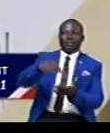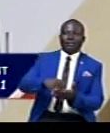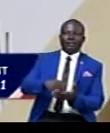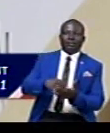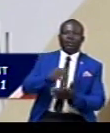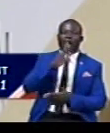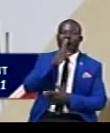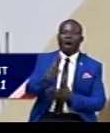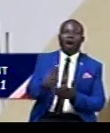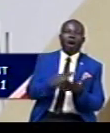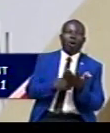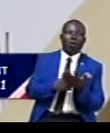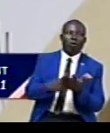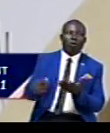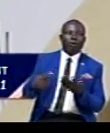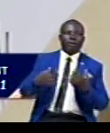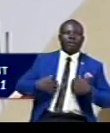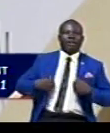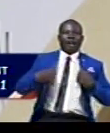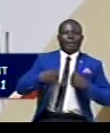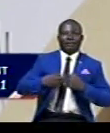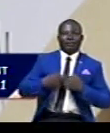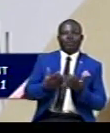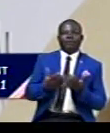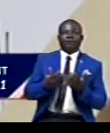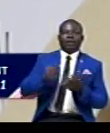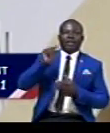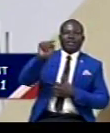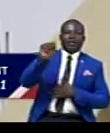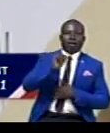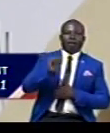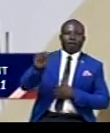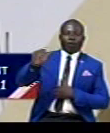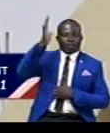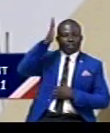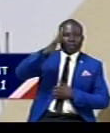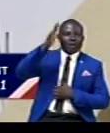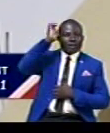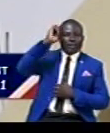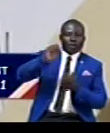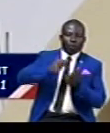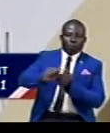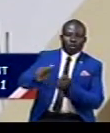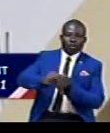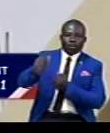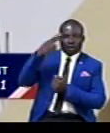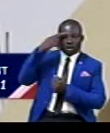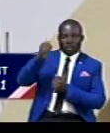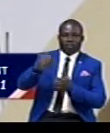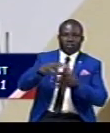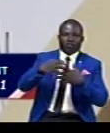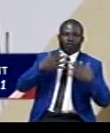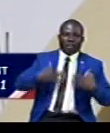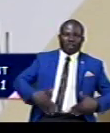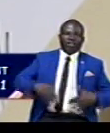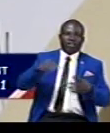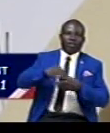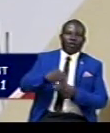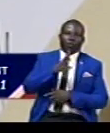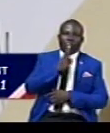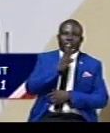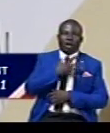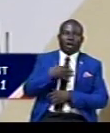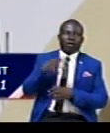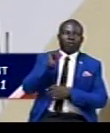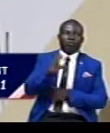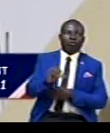These are holy garments. Therefore shall he wash his flesh in water, and so put